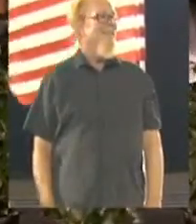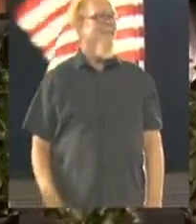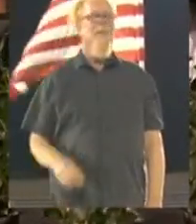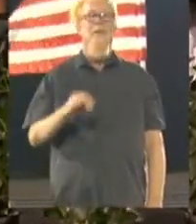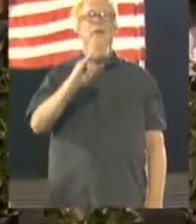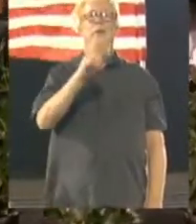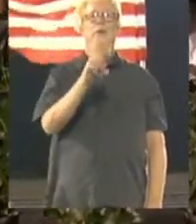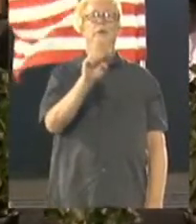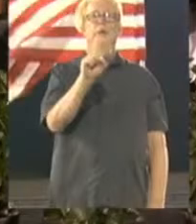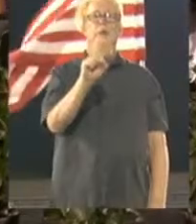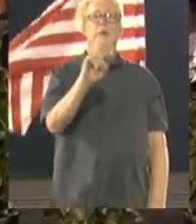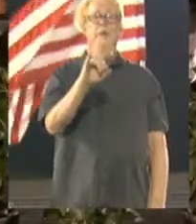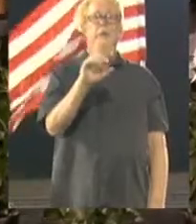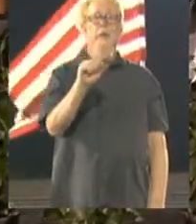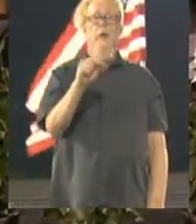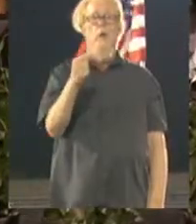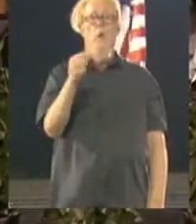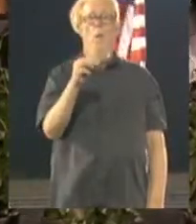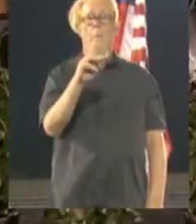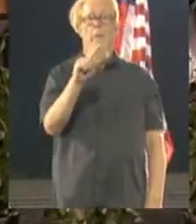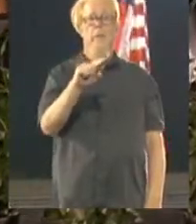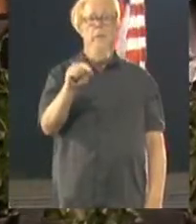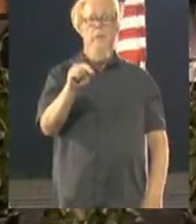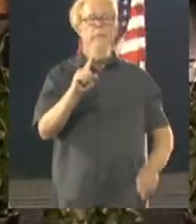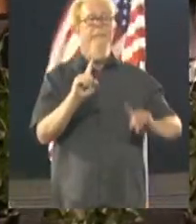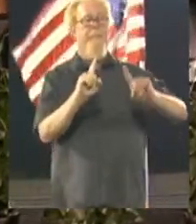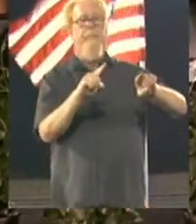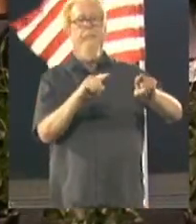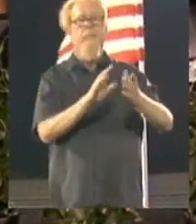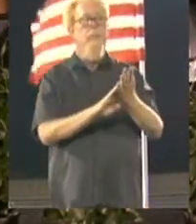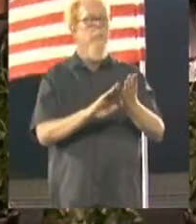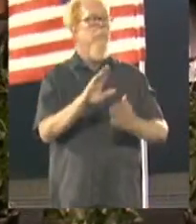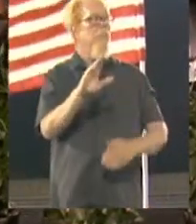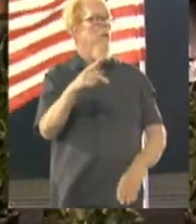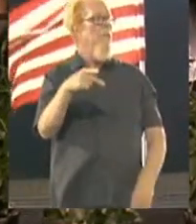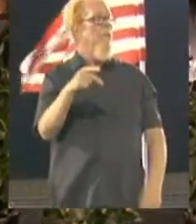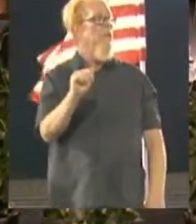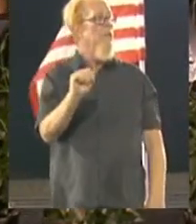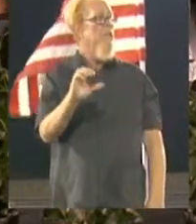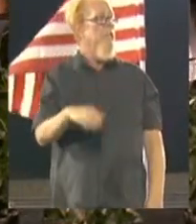Jessica Gomez will be attending Palo Alto College.